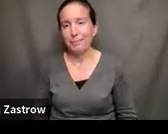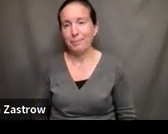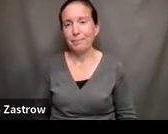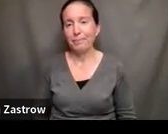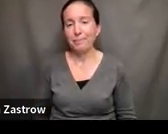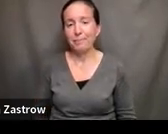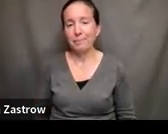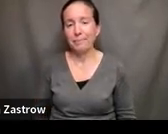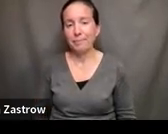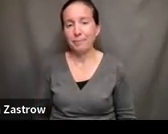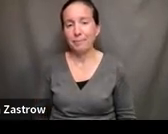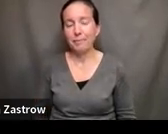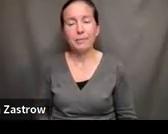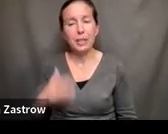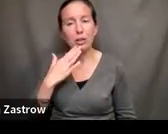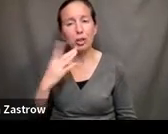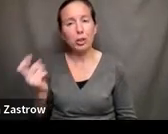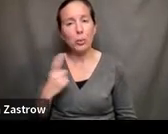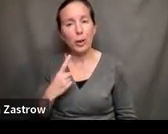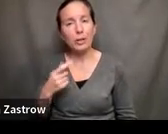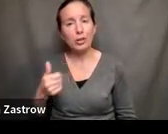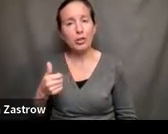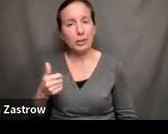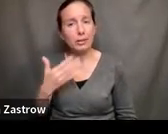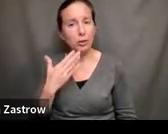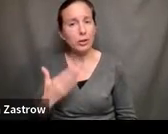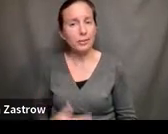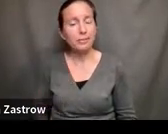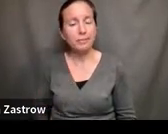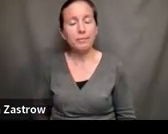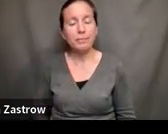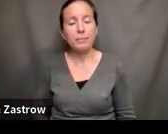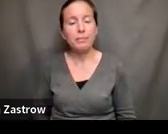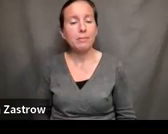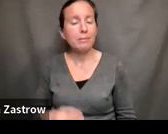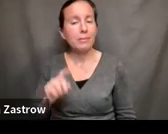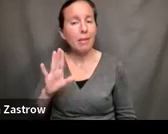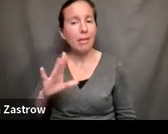All right. That was a good question, though. We get that a lot. So